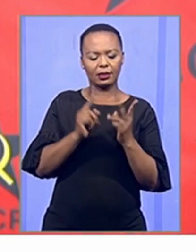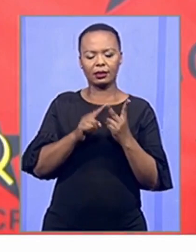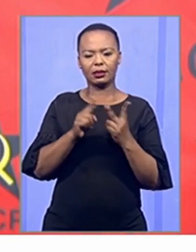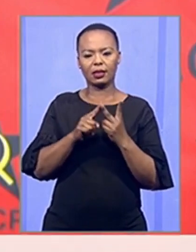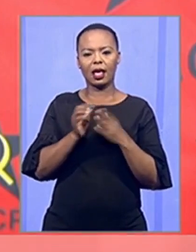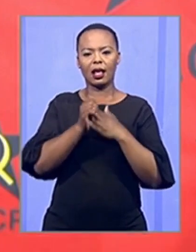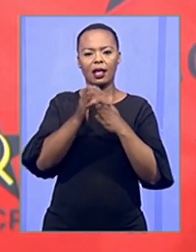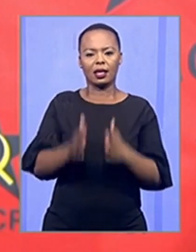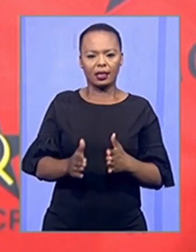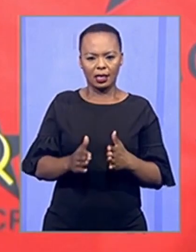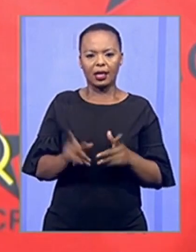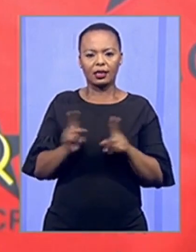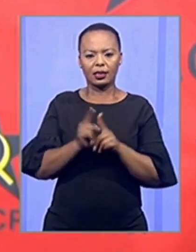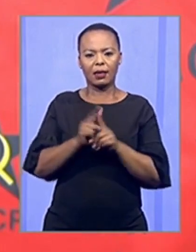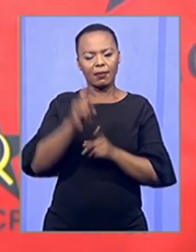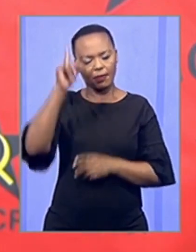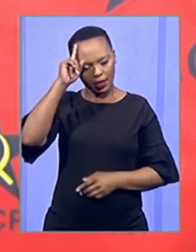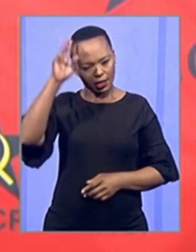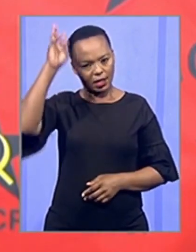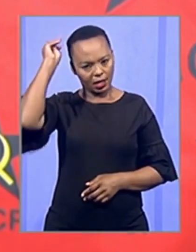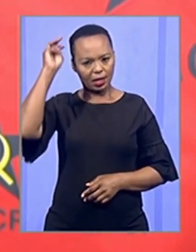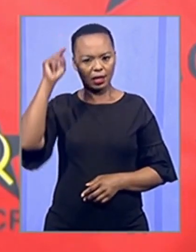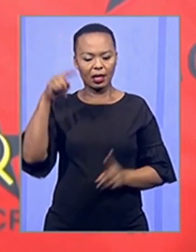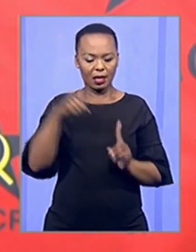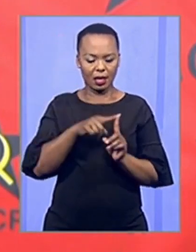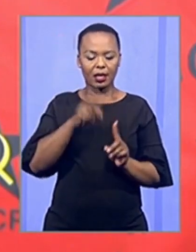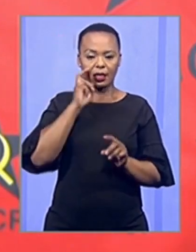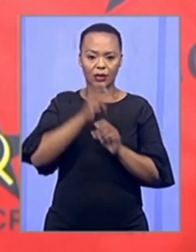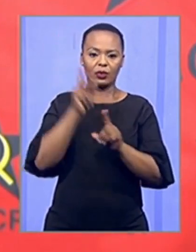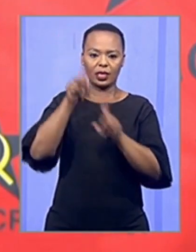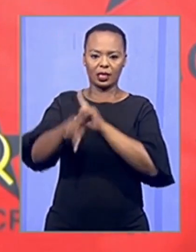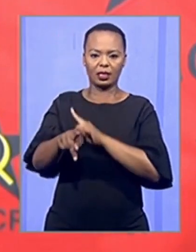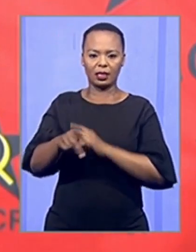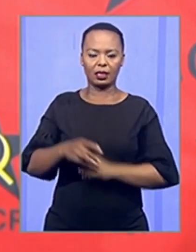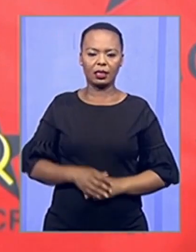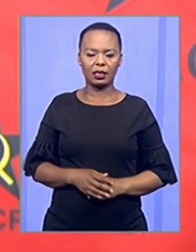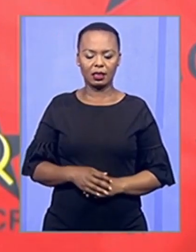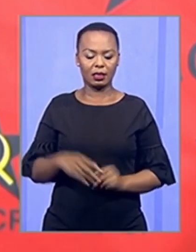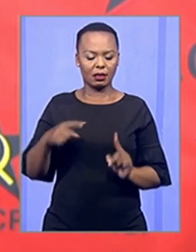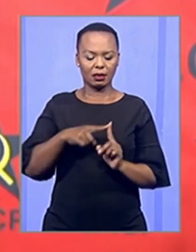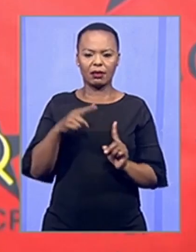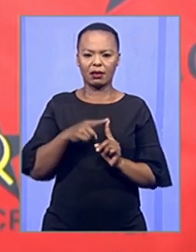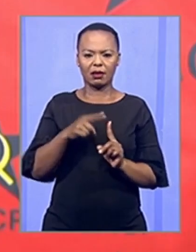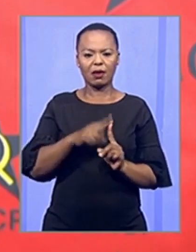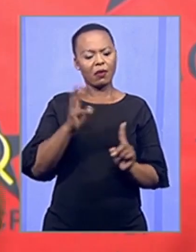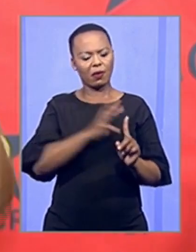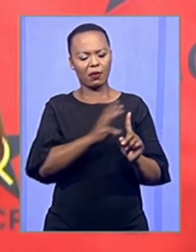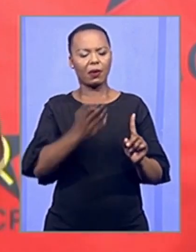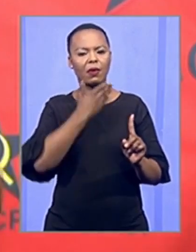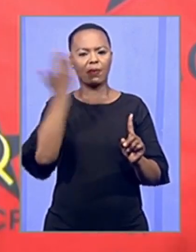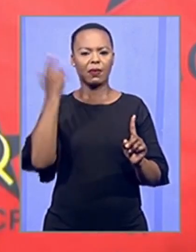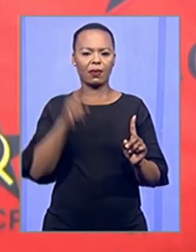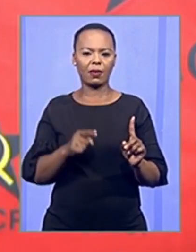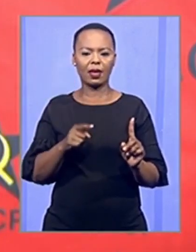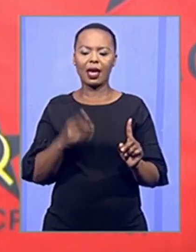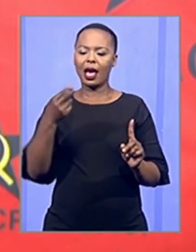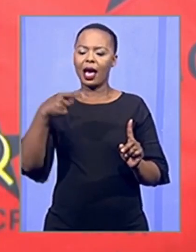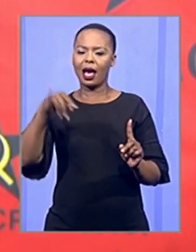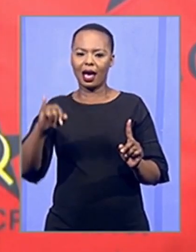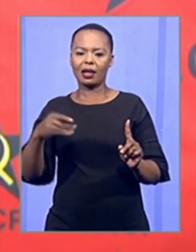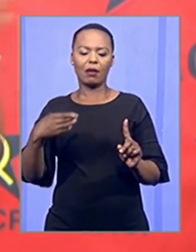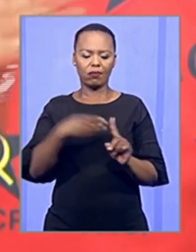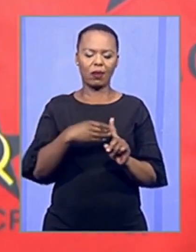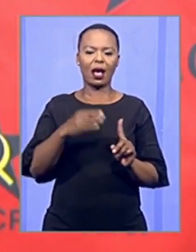including Nelson Mandela, who had to go and be killed. She wasn't called to account about that list, and Chris was on that list